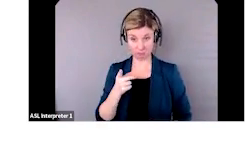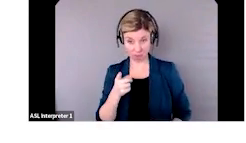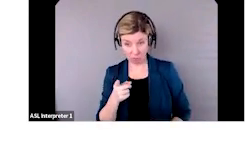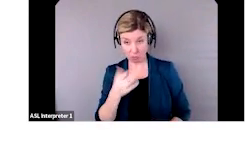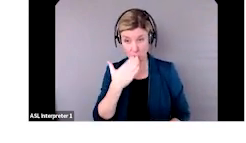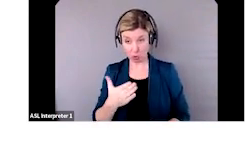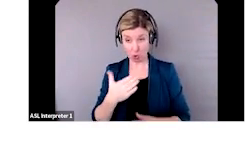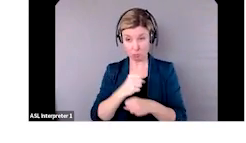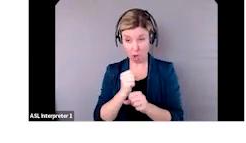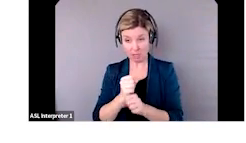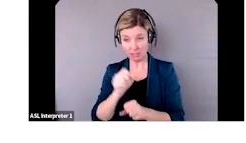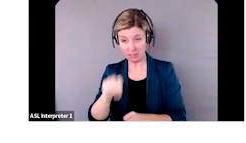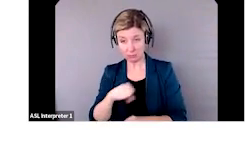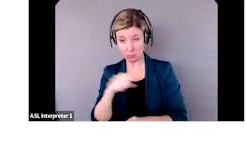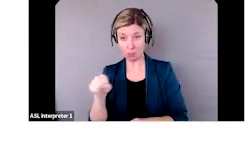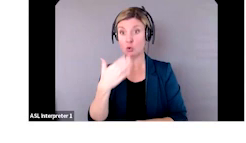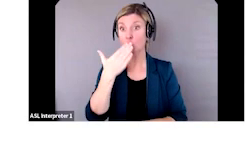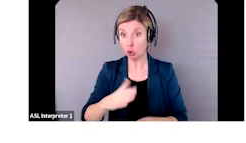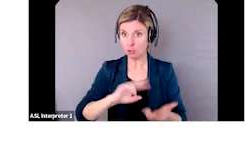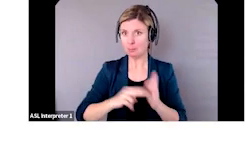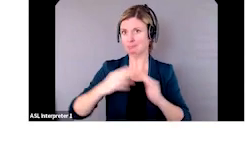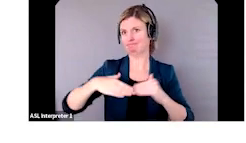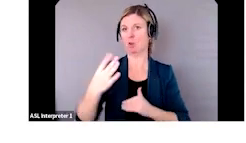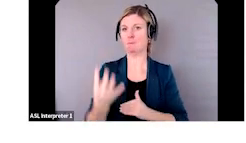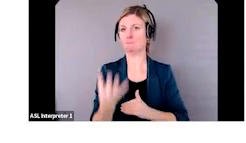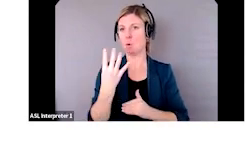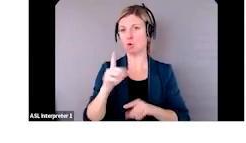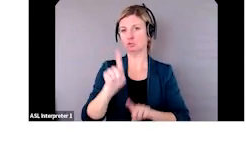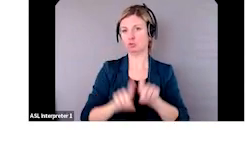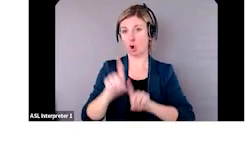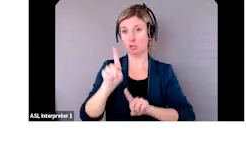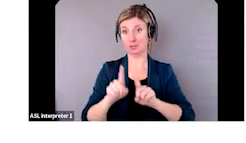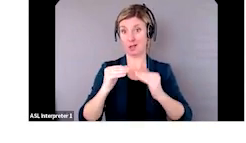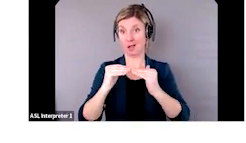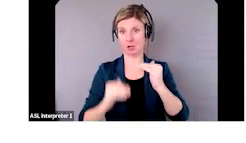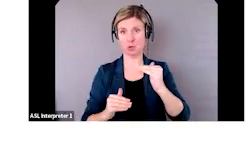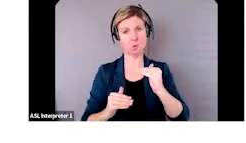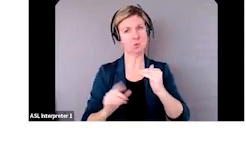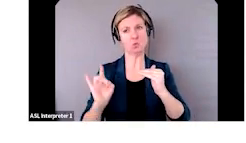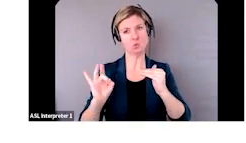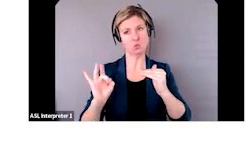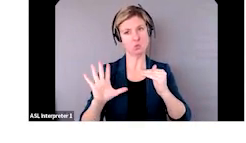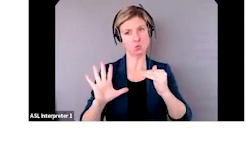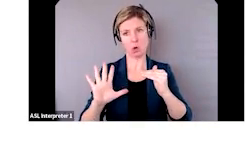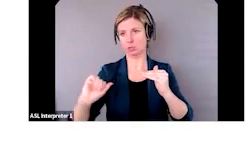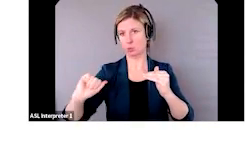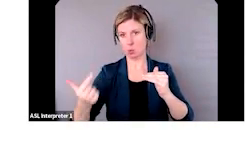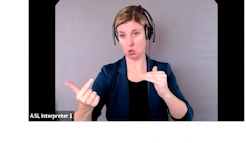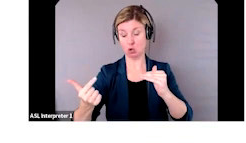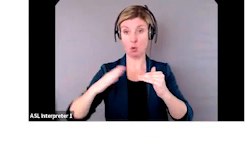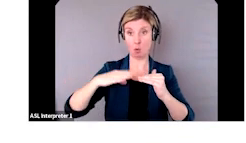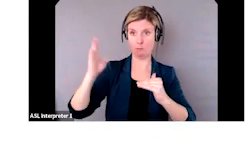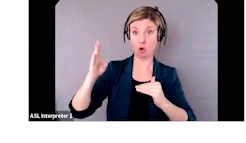4 stars or greater. If it's under 4 stars, you've got problems. If it's 4 stars or higher, you're just